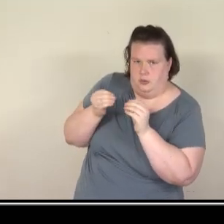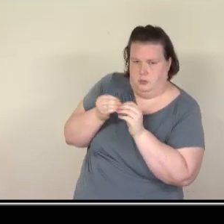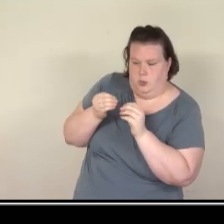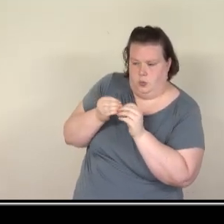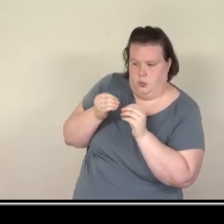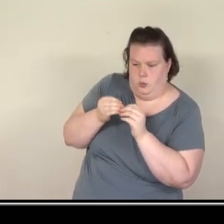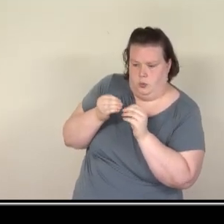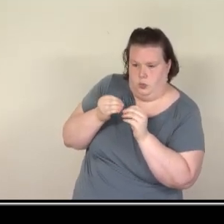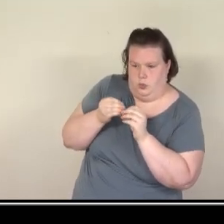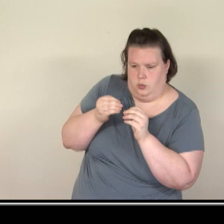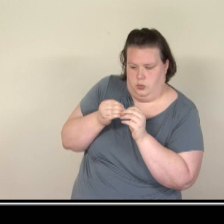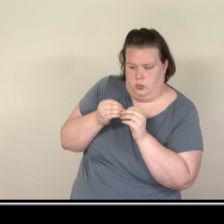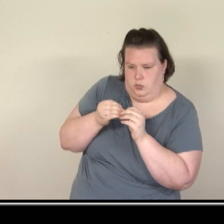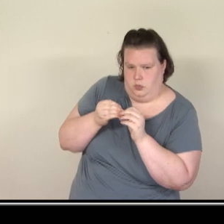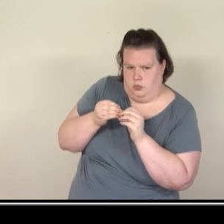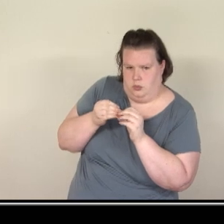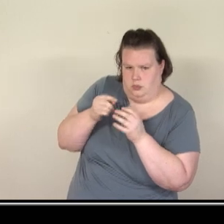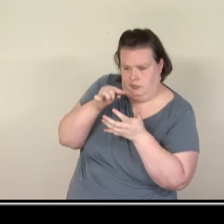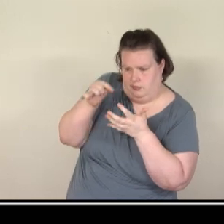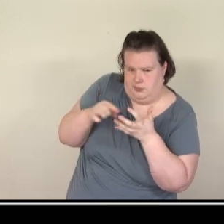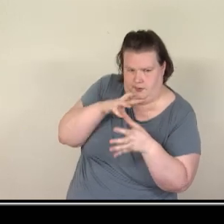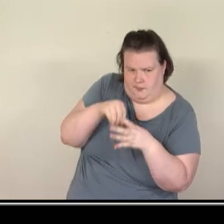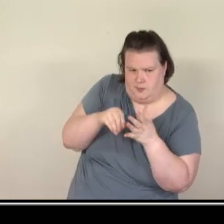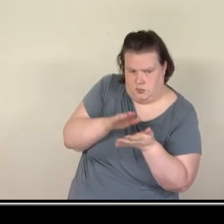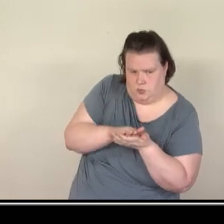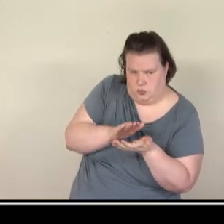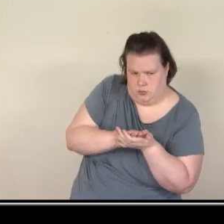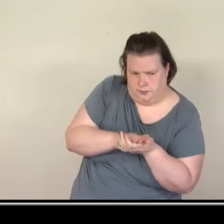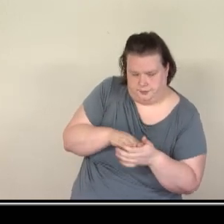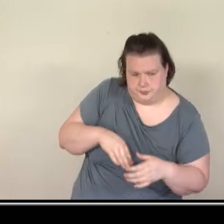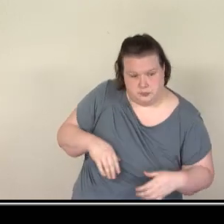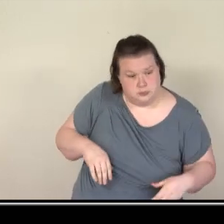school. Mr. Ochoa.